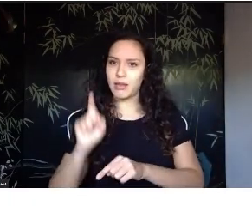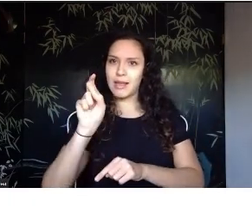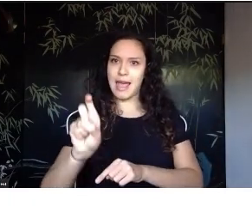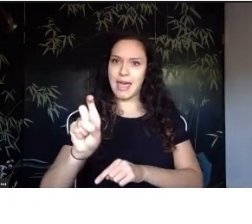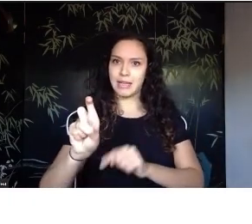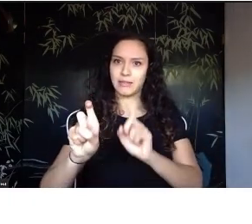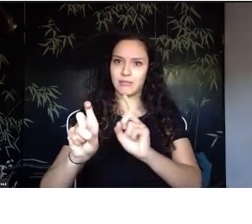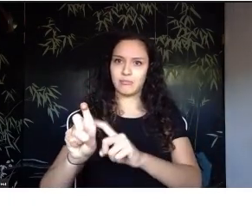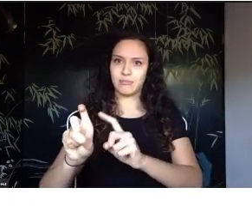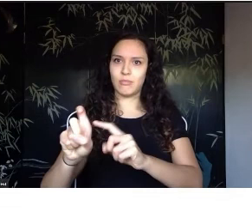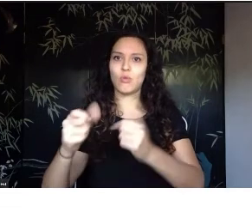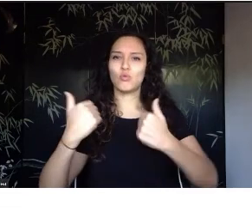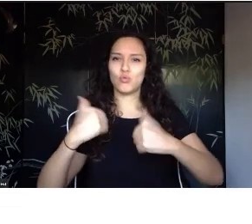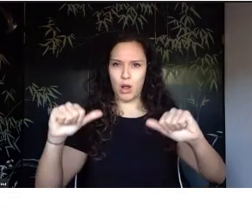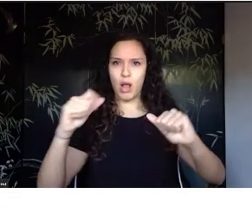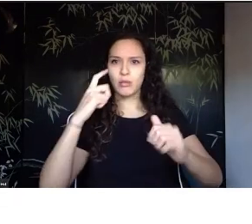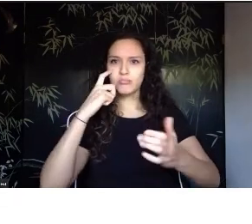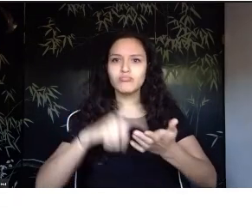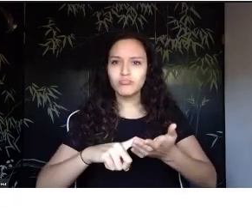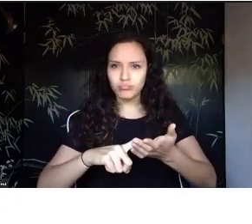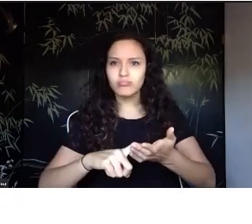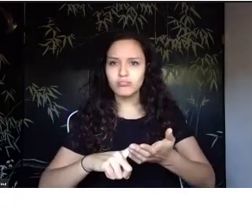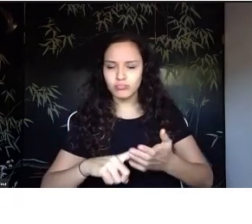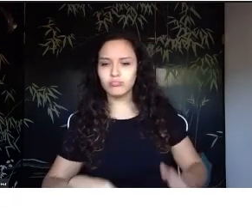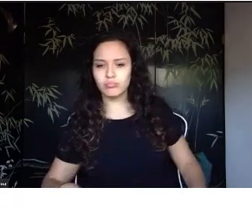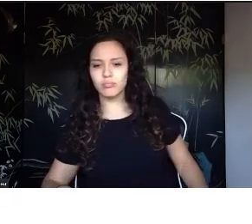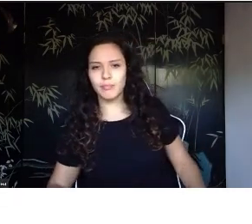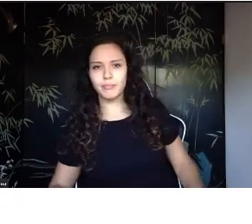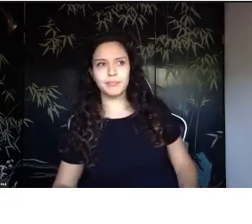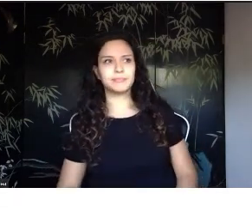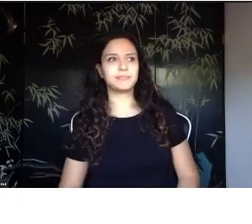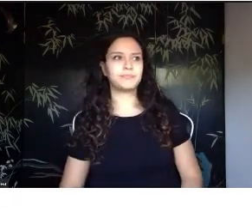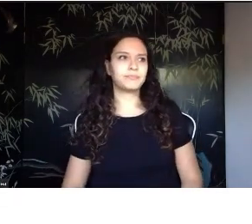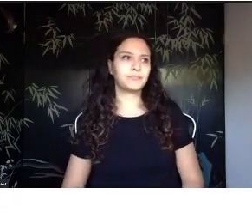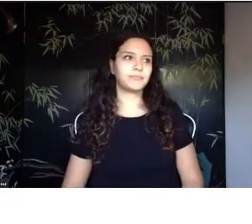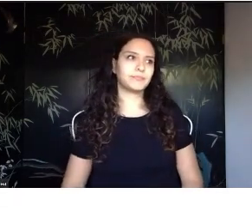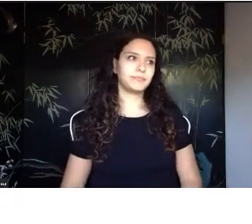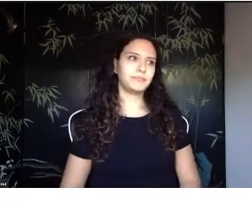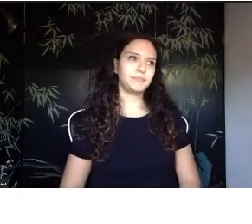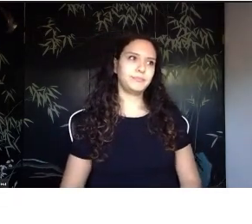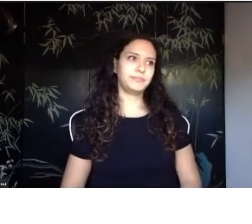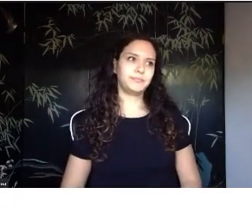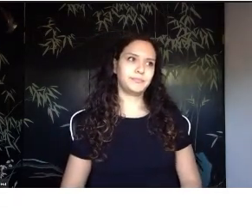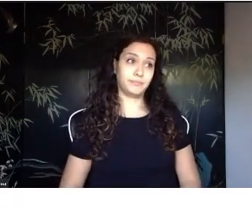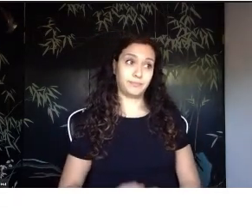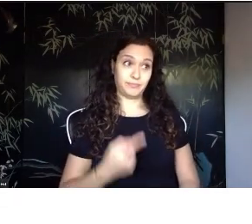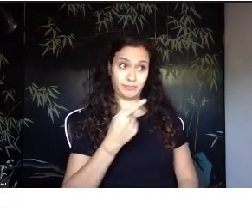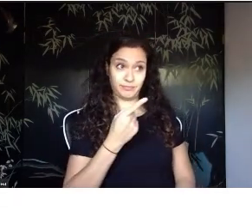50? The X represents how many? It's what we're trying to find.